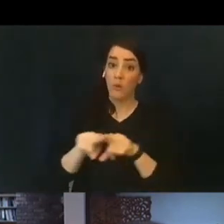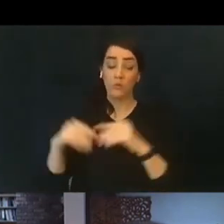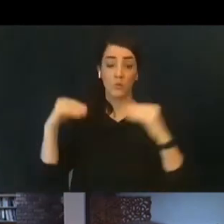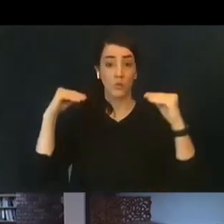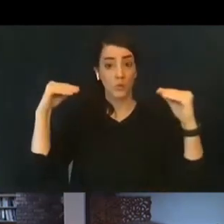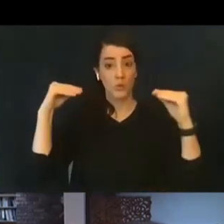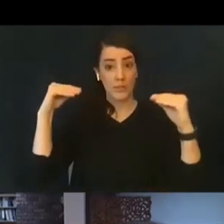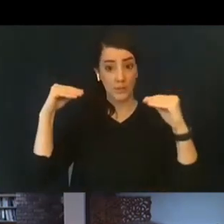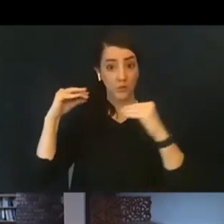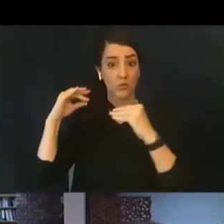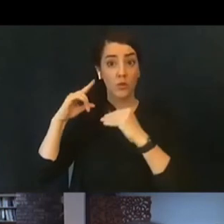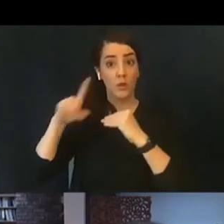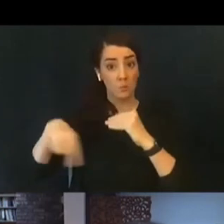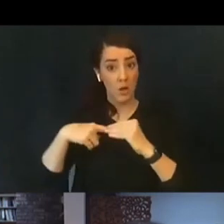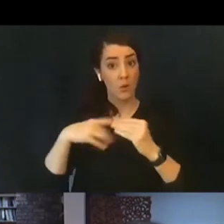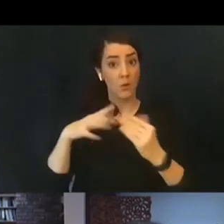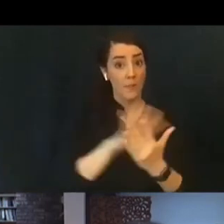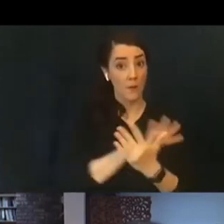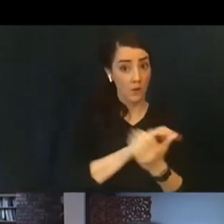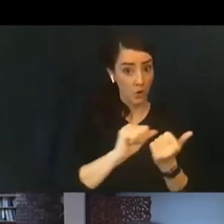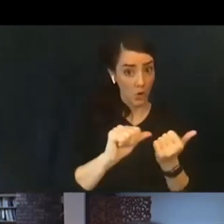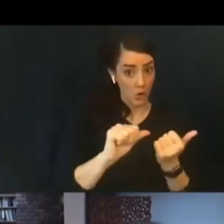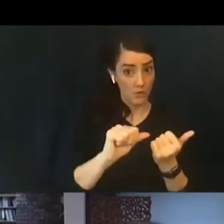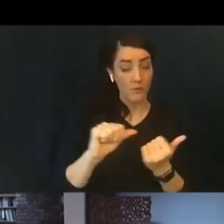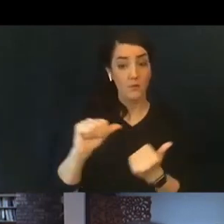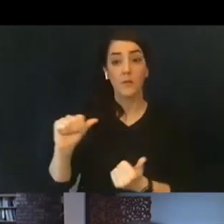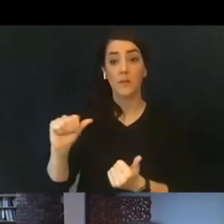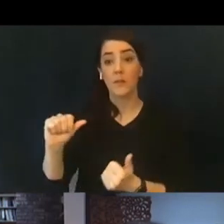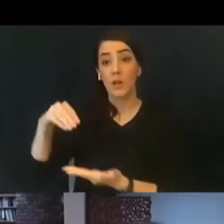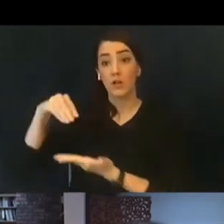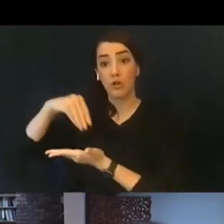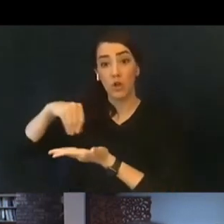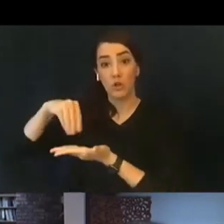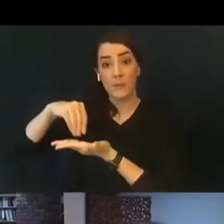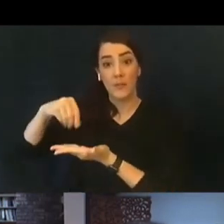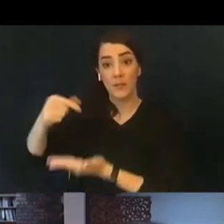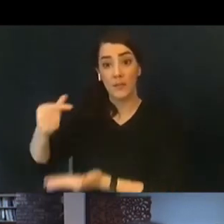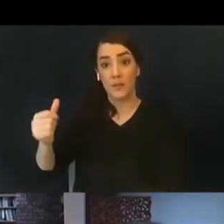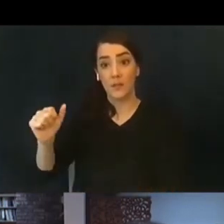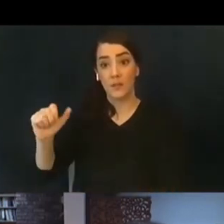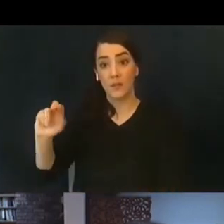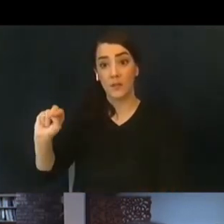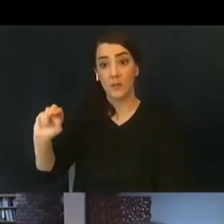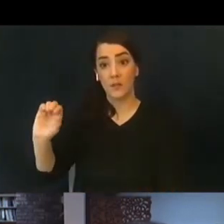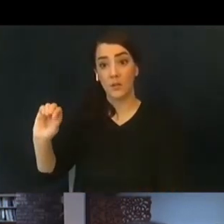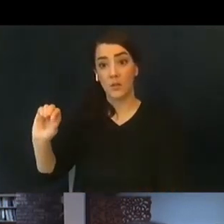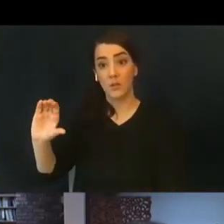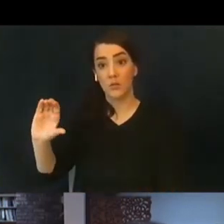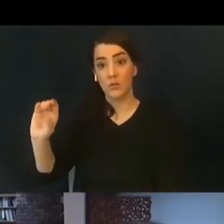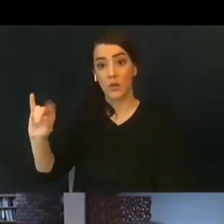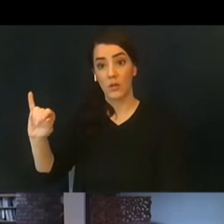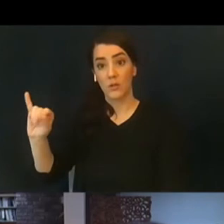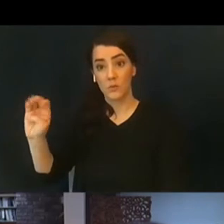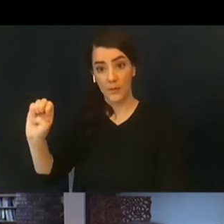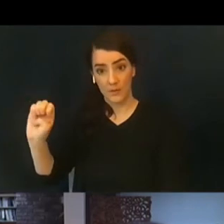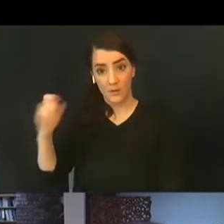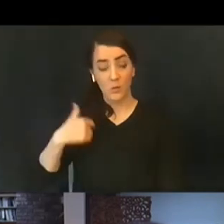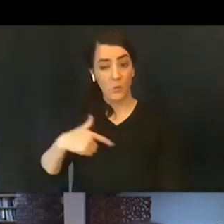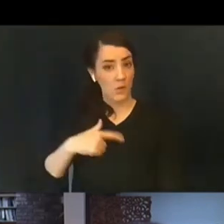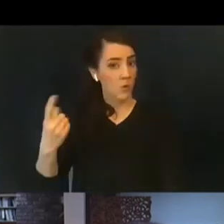genocide, uh, when we talk about genocide, when we talk about Holdomor to children in our community.